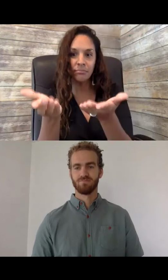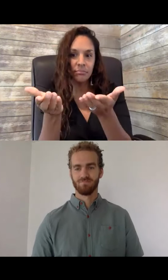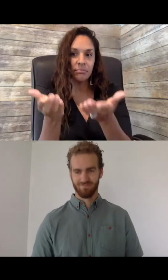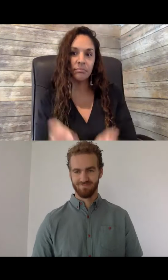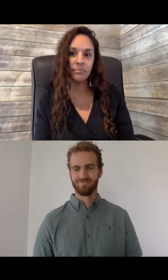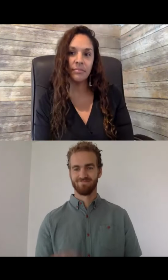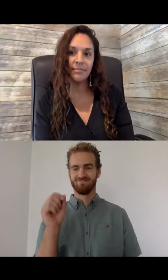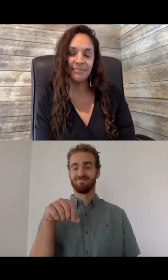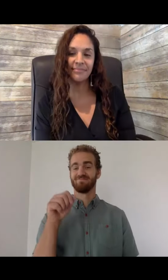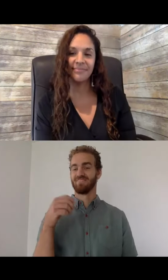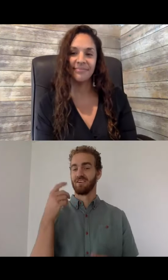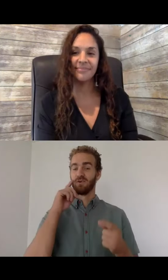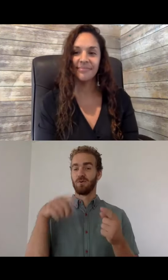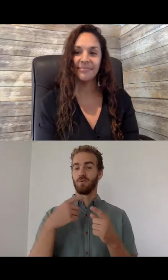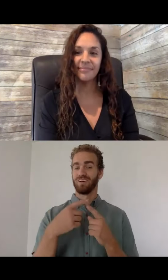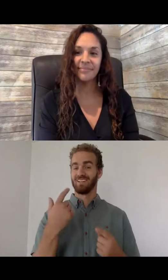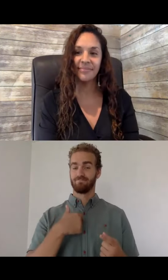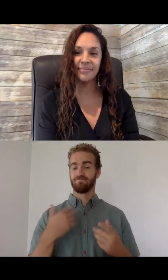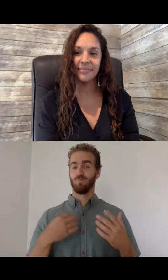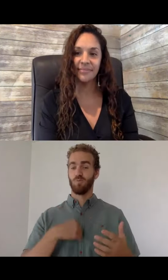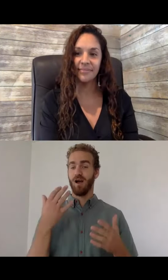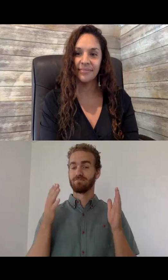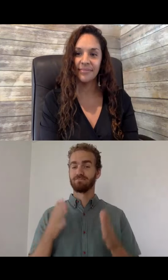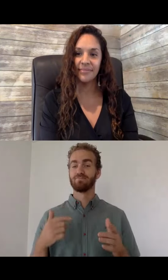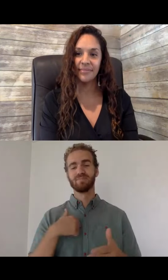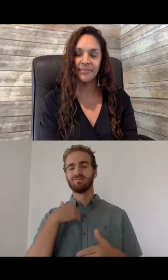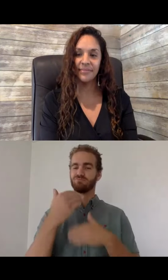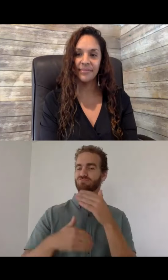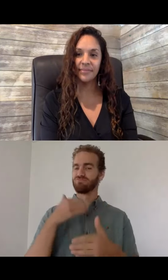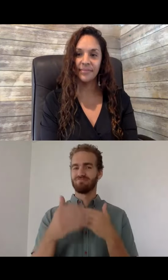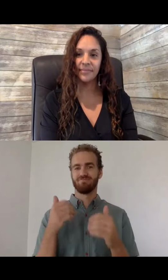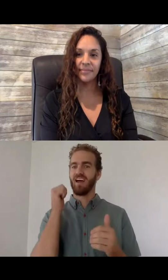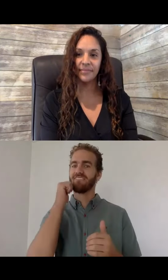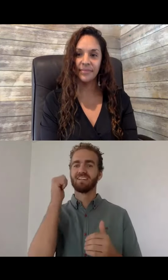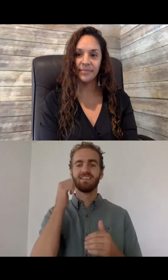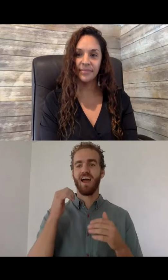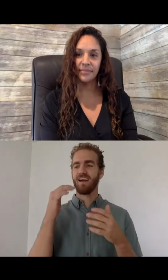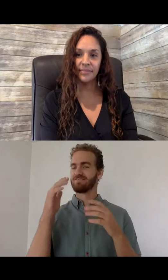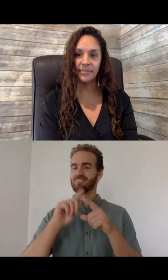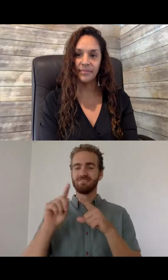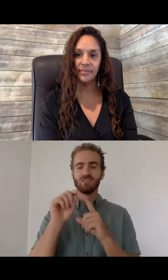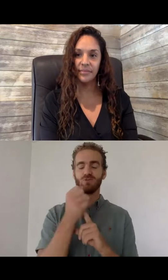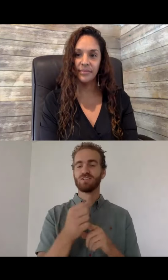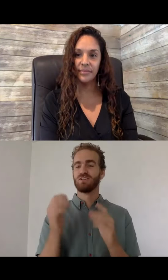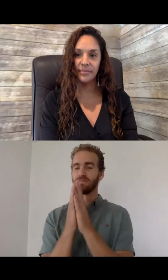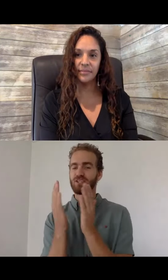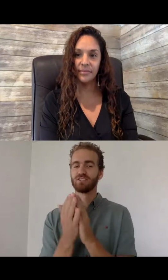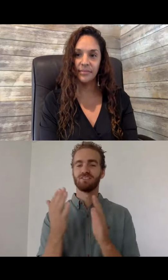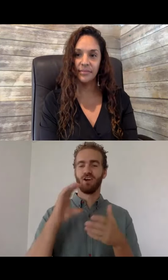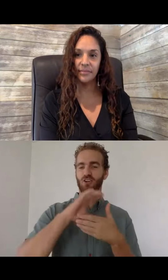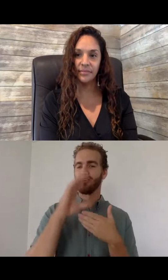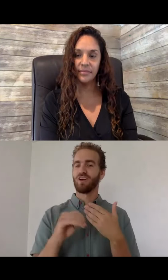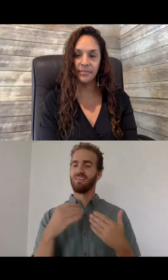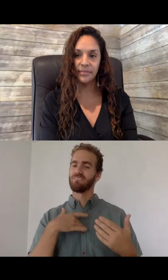am. Jacy has different background abilities. Now, as a white individual, I would move through my life every day